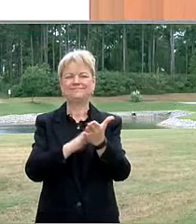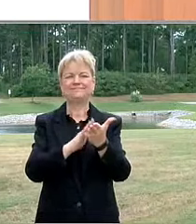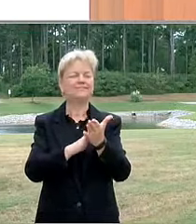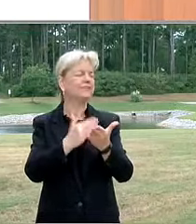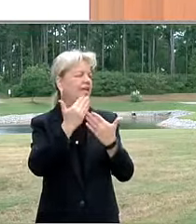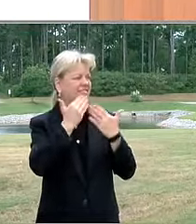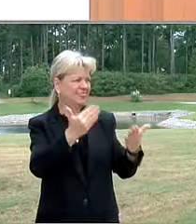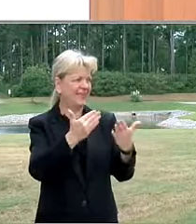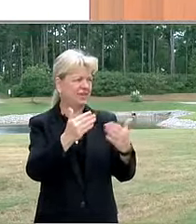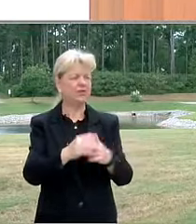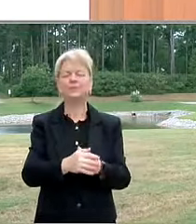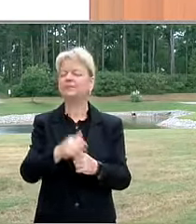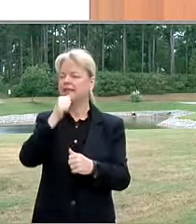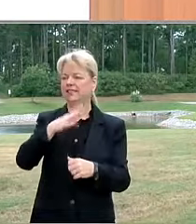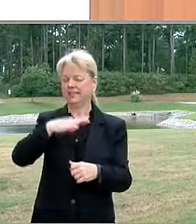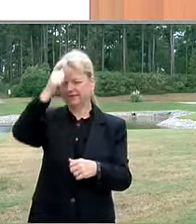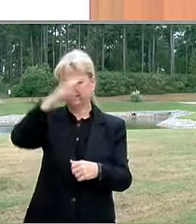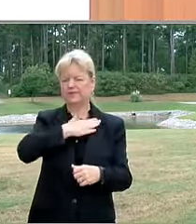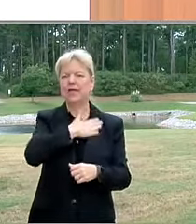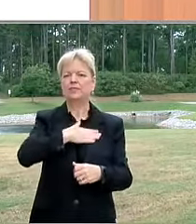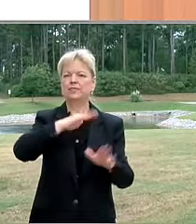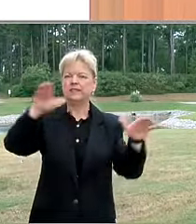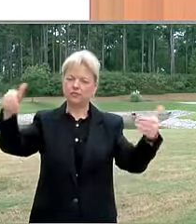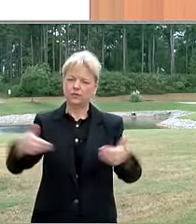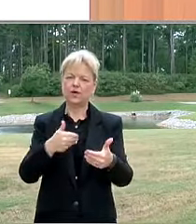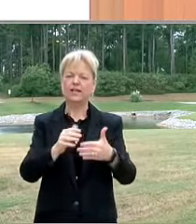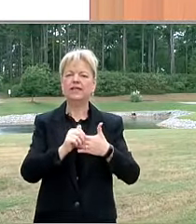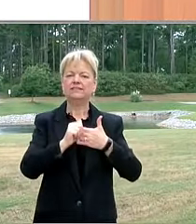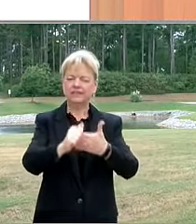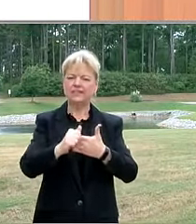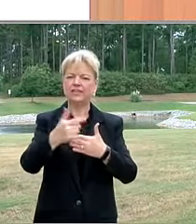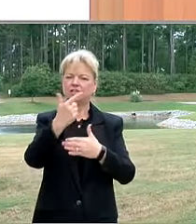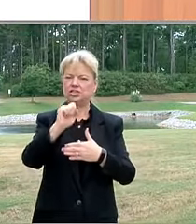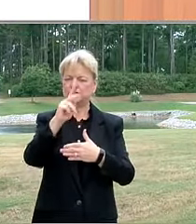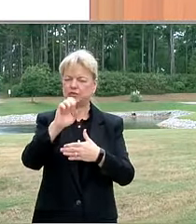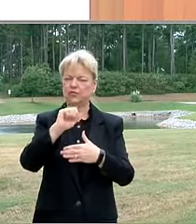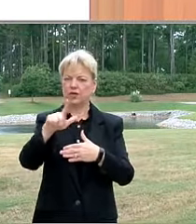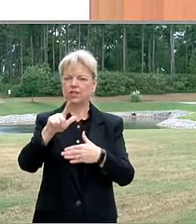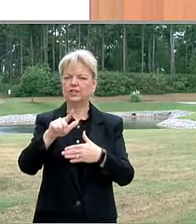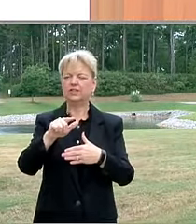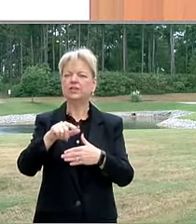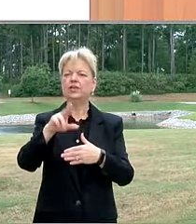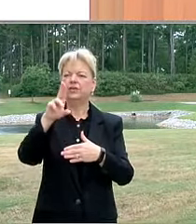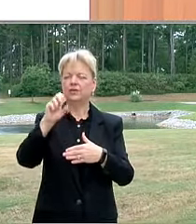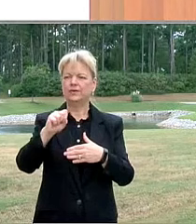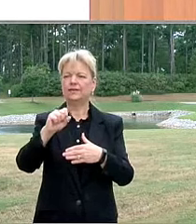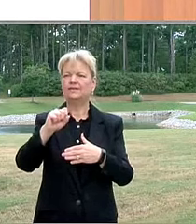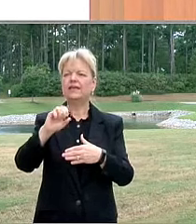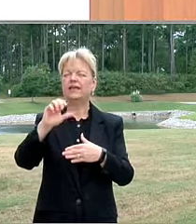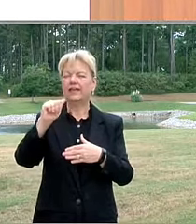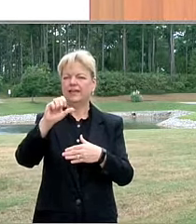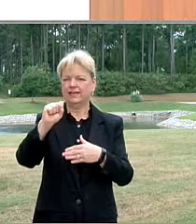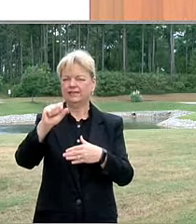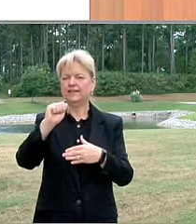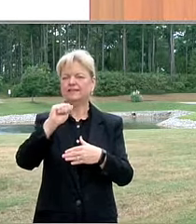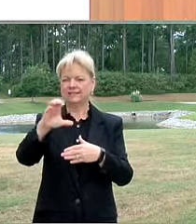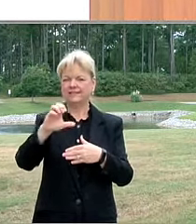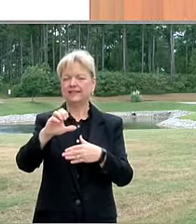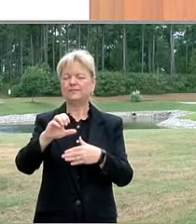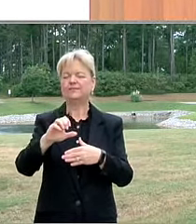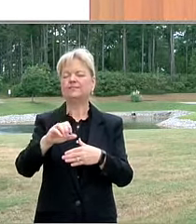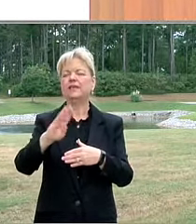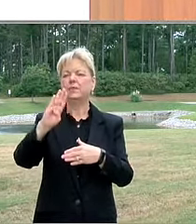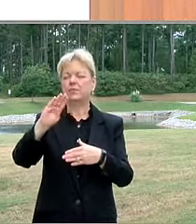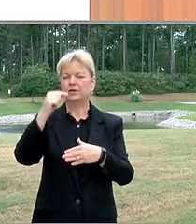Thank you, sir. Ladies and gentlemen, please welcome the Commanding General, U.S. Army Security Assistance Command, Brigadier General Alan